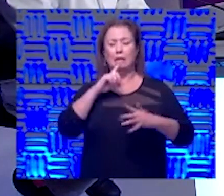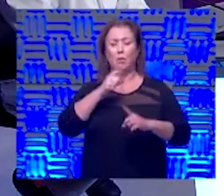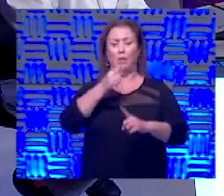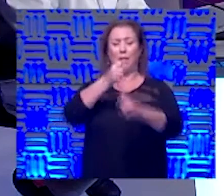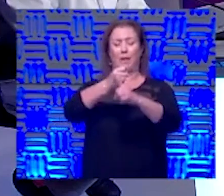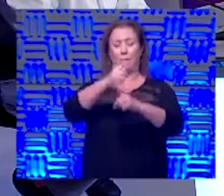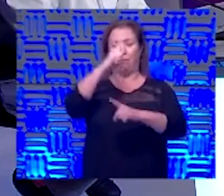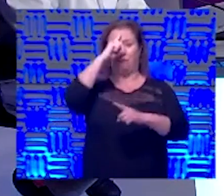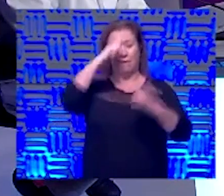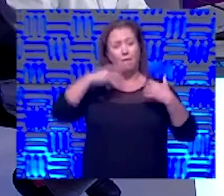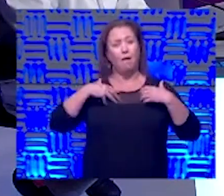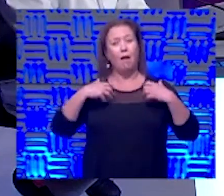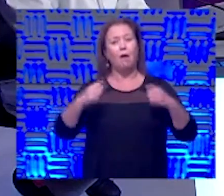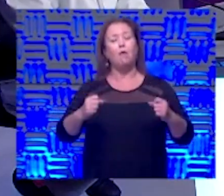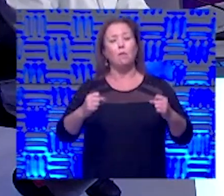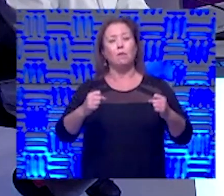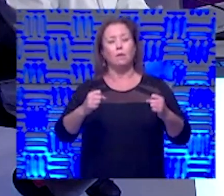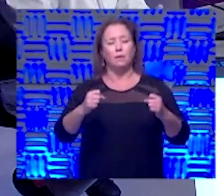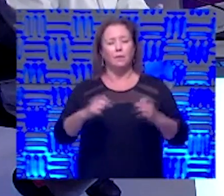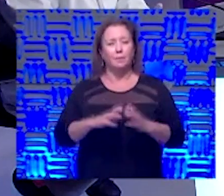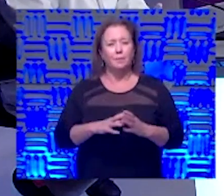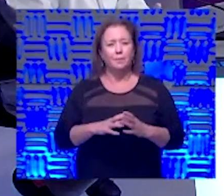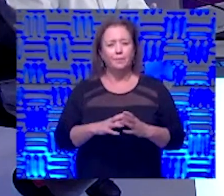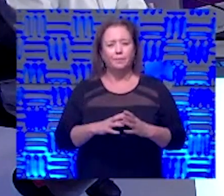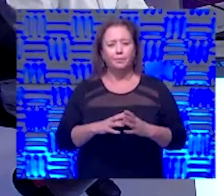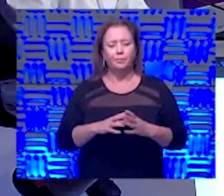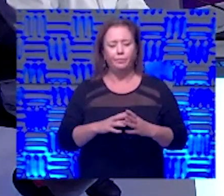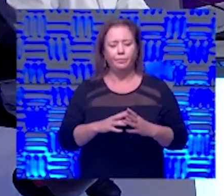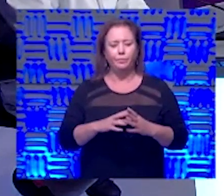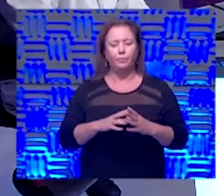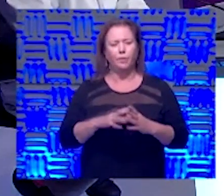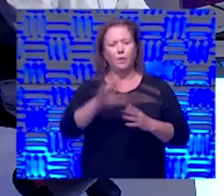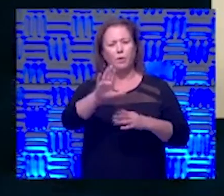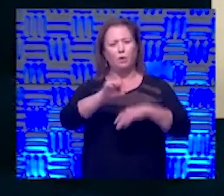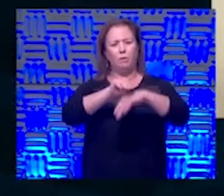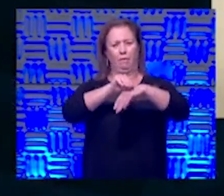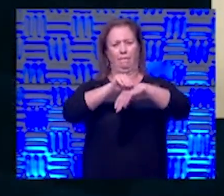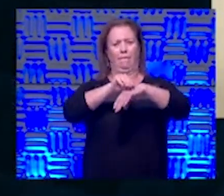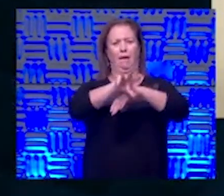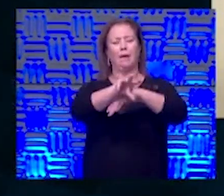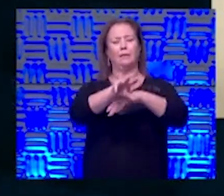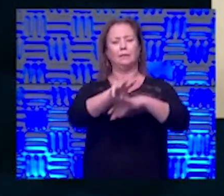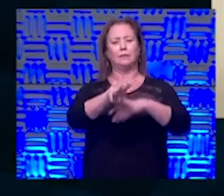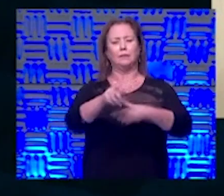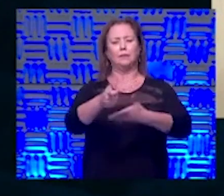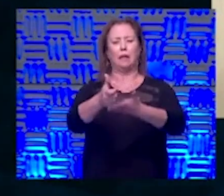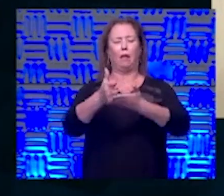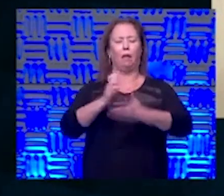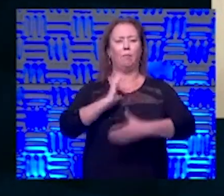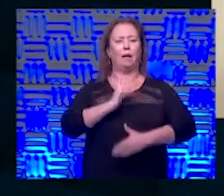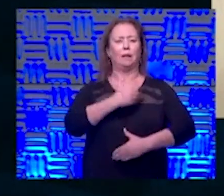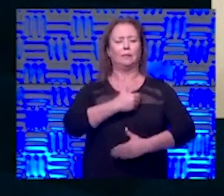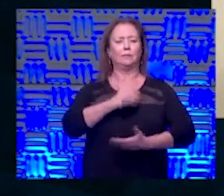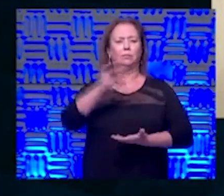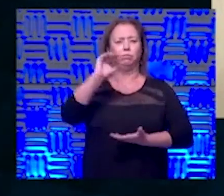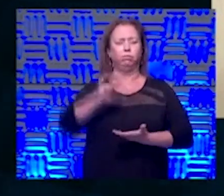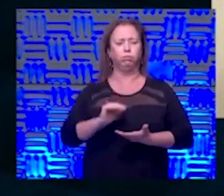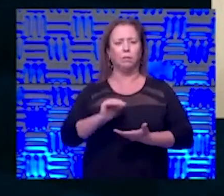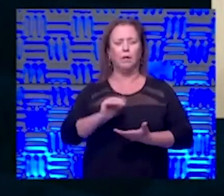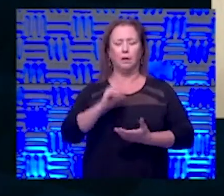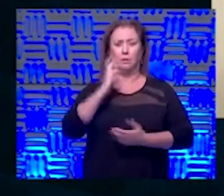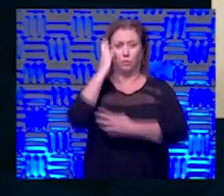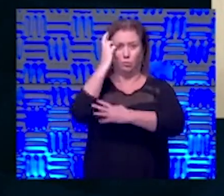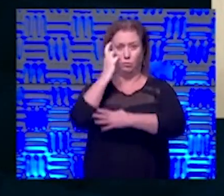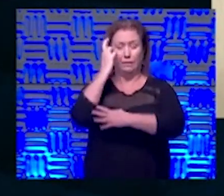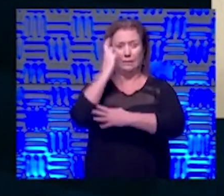mental health, Dr. Johnson. And so, what advice do you have for us to try and help with that? Because there's clearly reasons